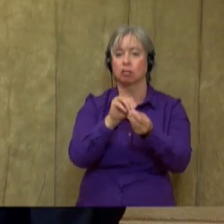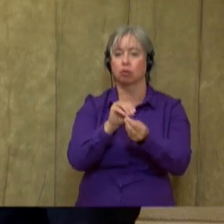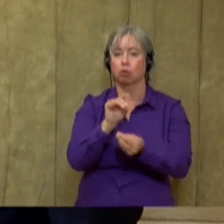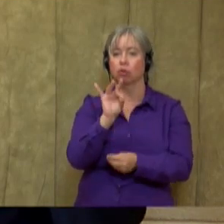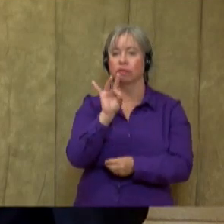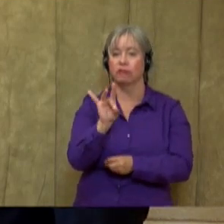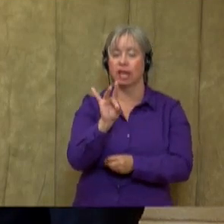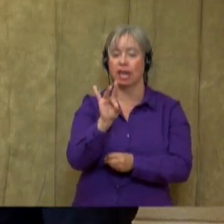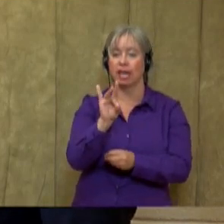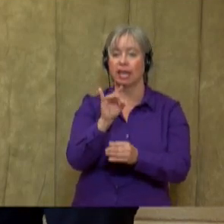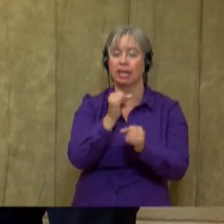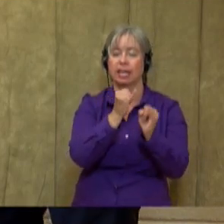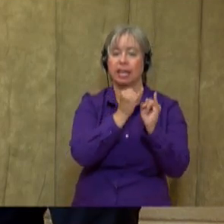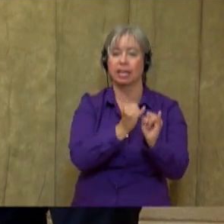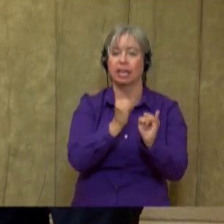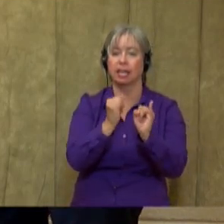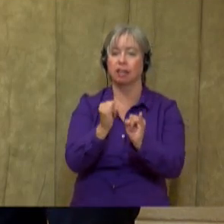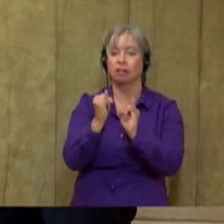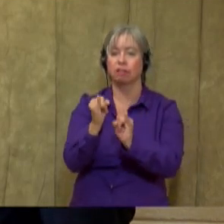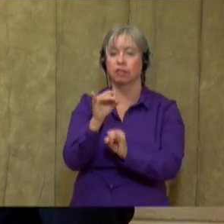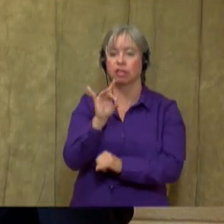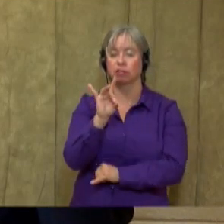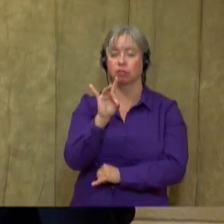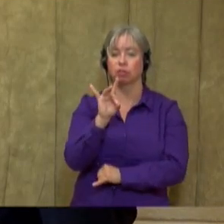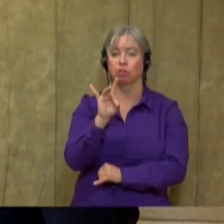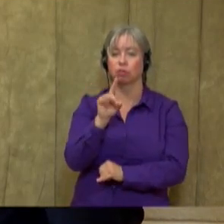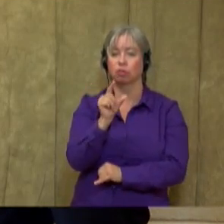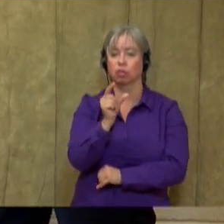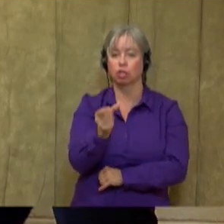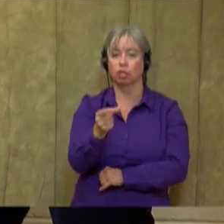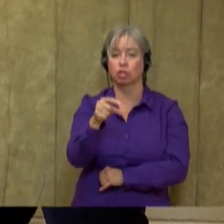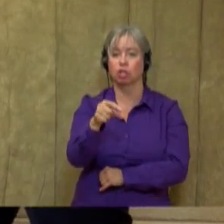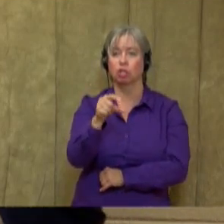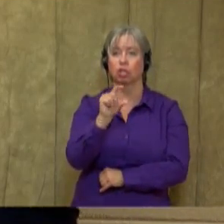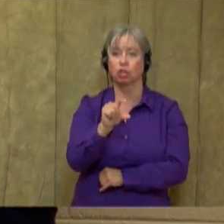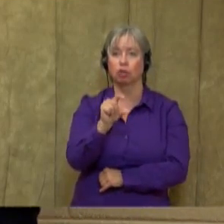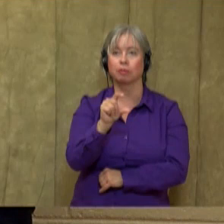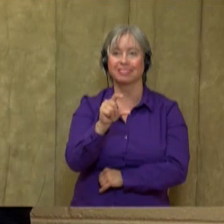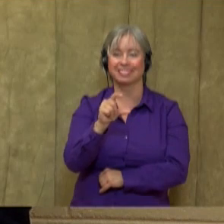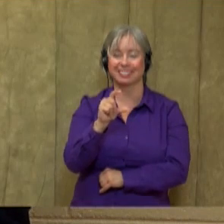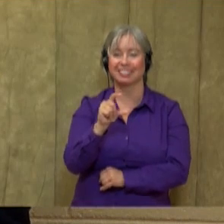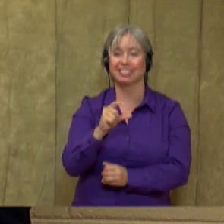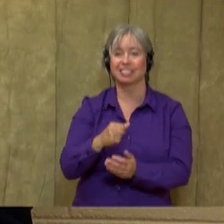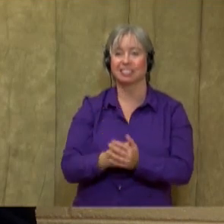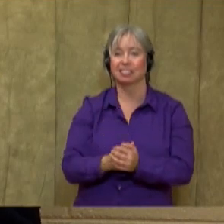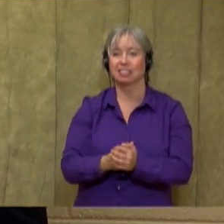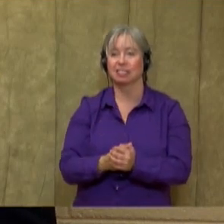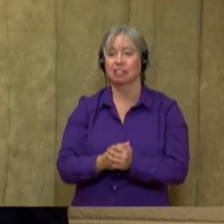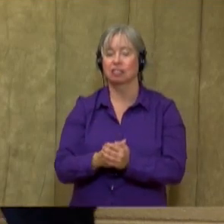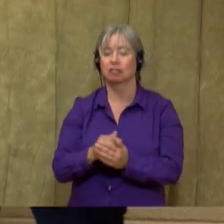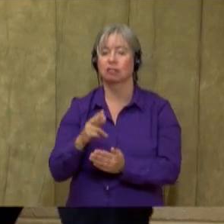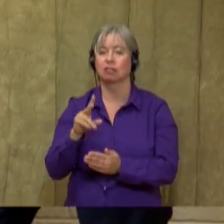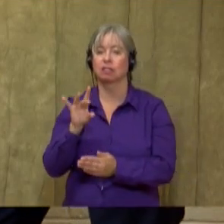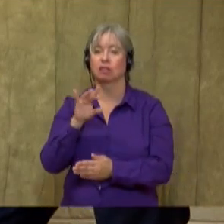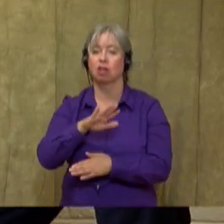cubes. And if I painted the entire thing, we stated a second ago that all 8 of them are going to have exactly 3